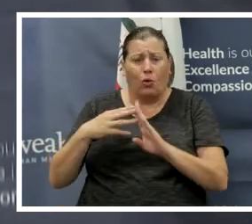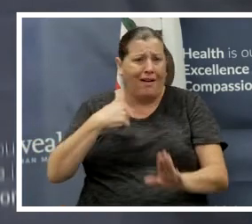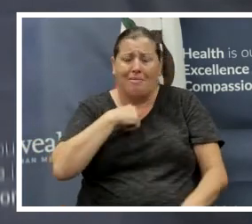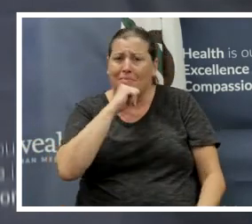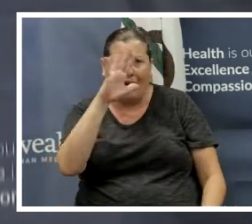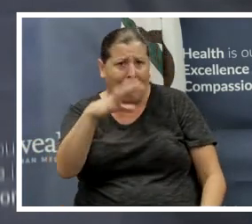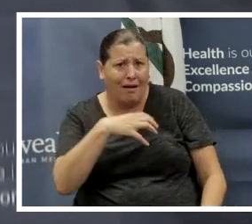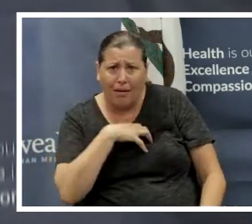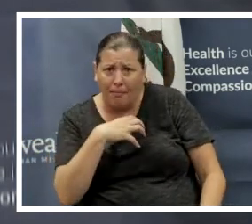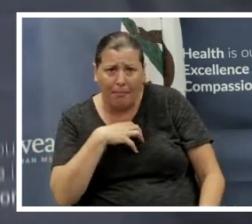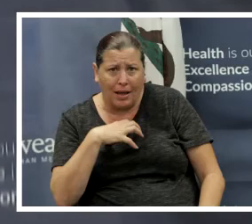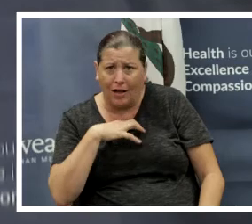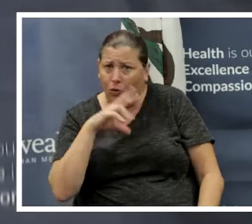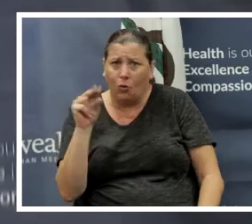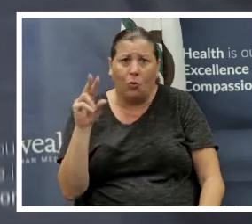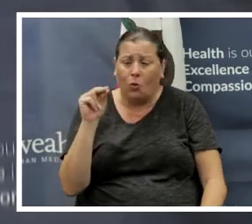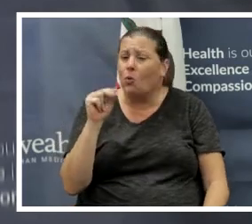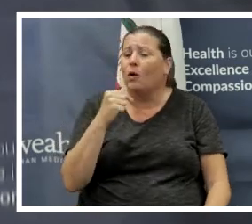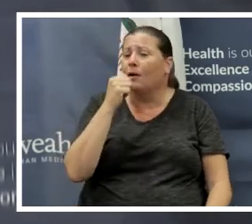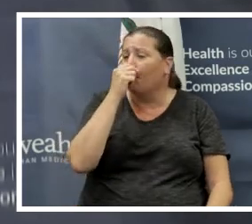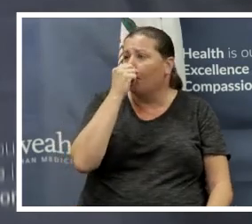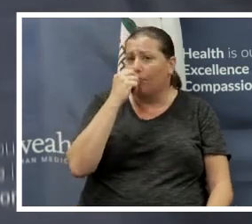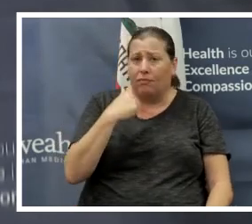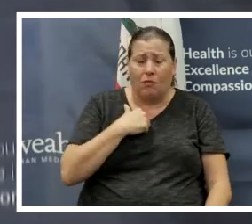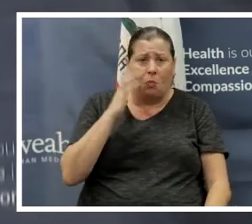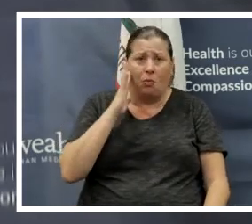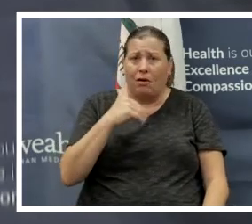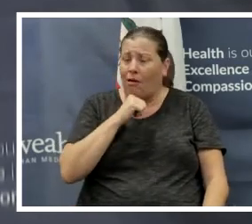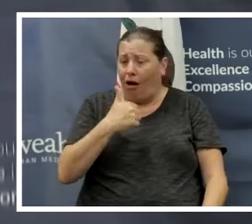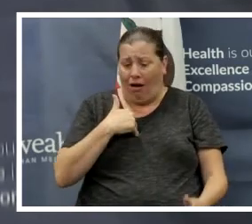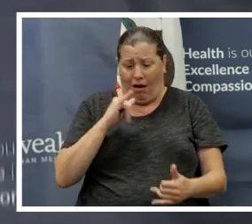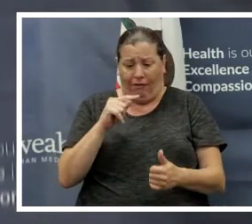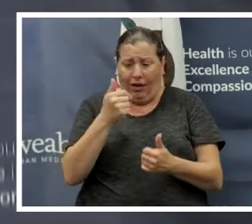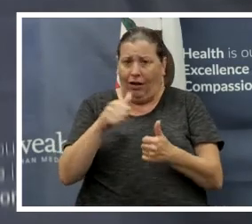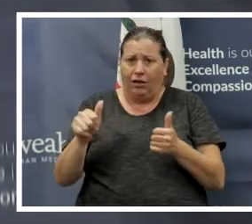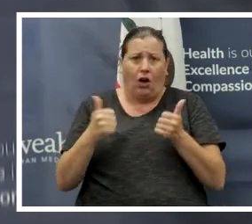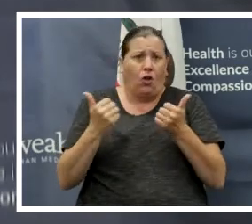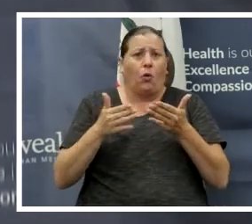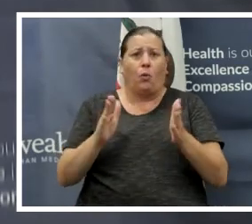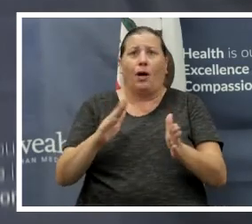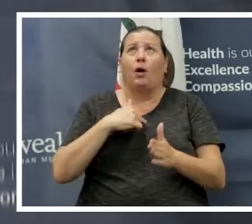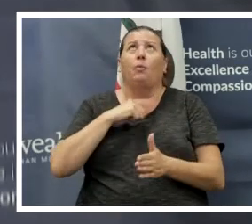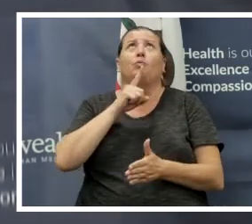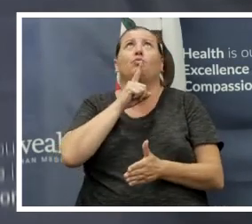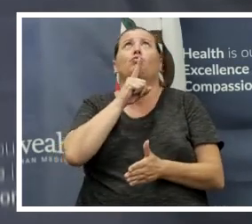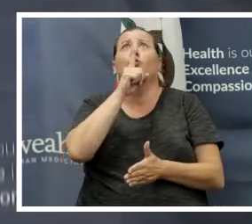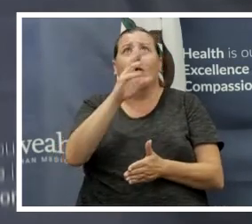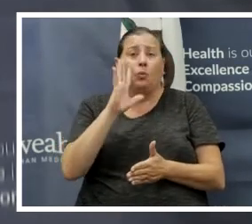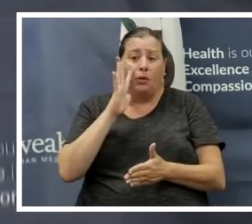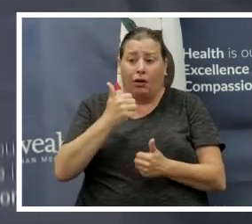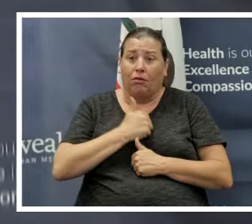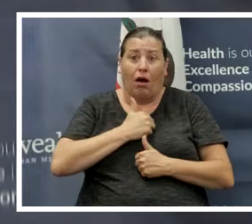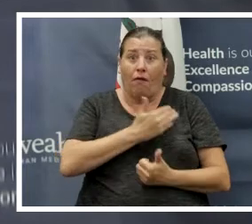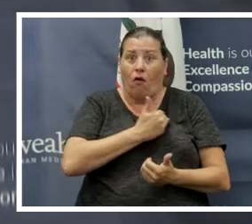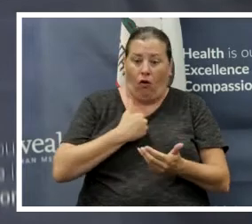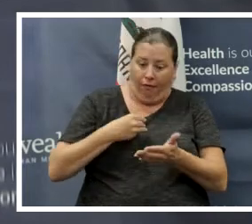all. I would have it no other way. I mean, we certainly would love our financial experience to be